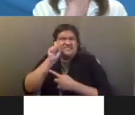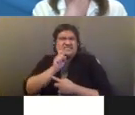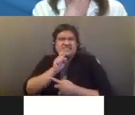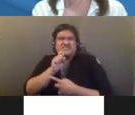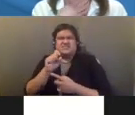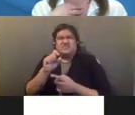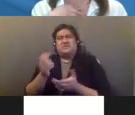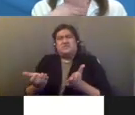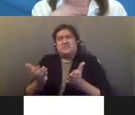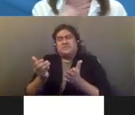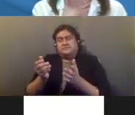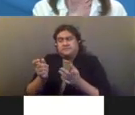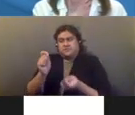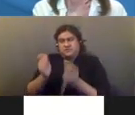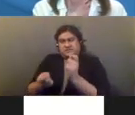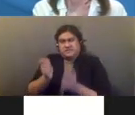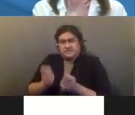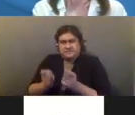question. So